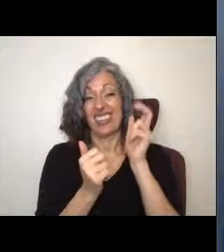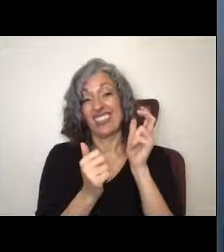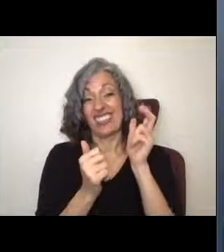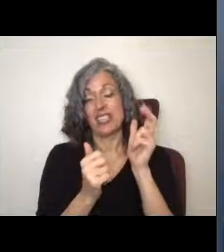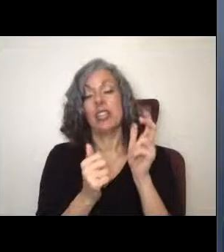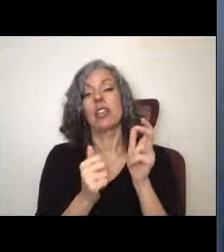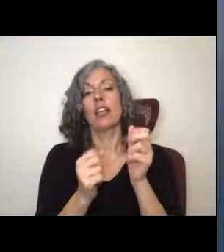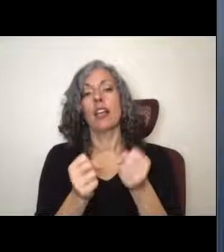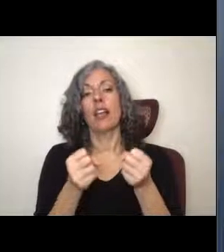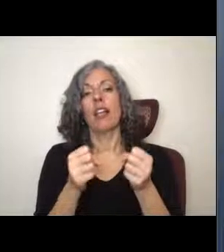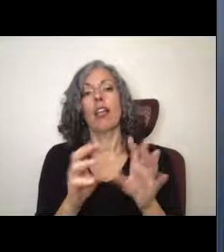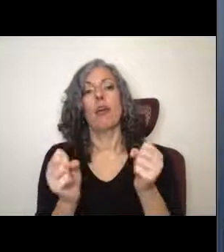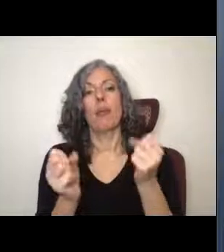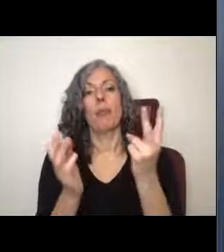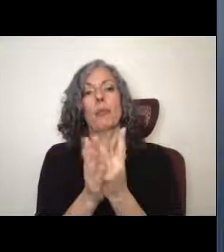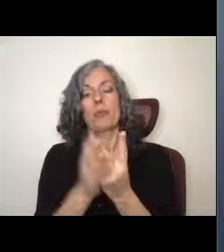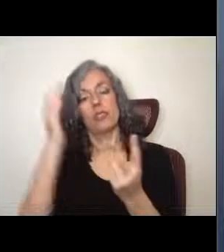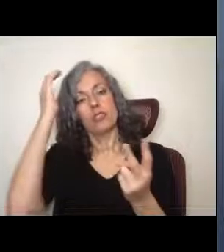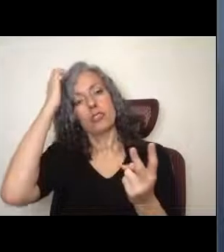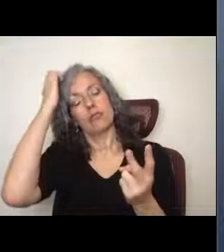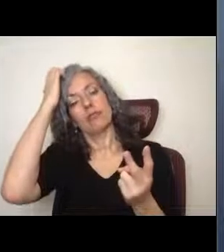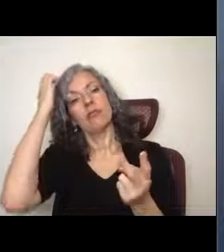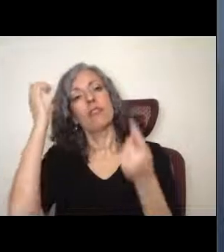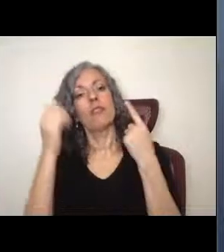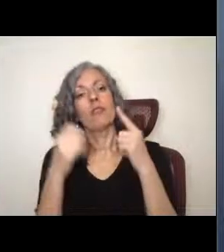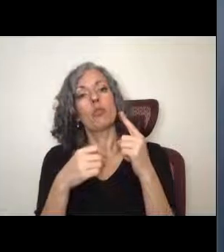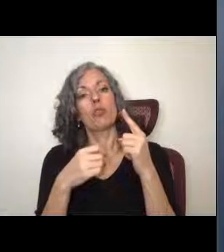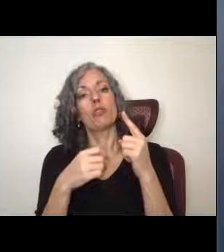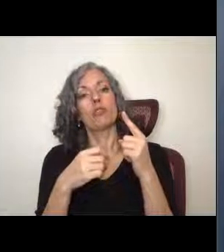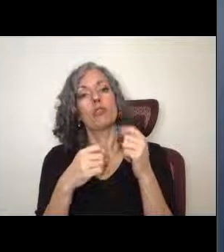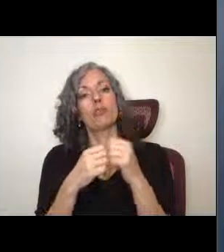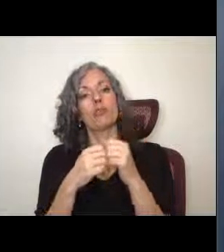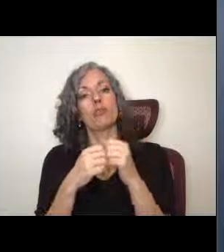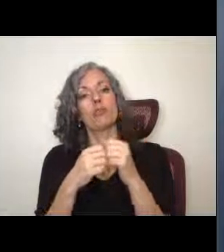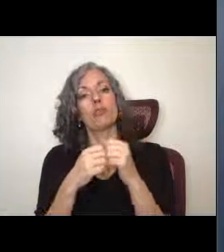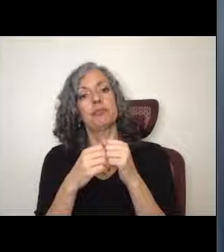permit conditions and new design standards, and to